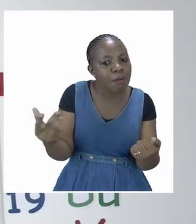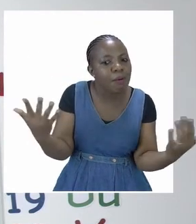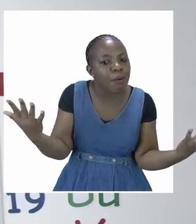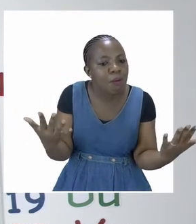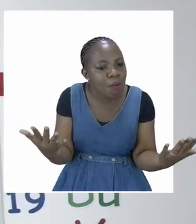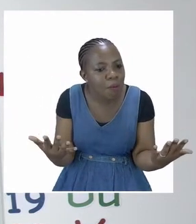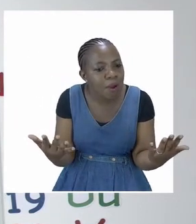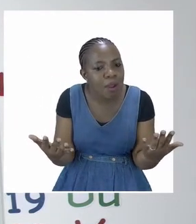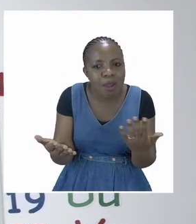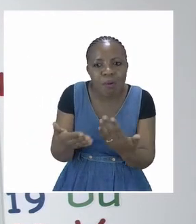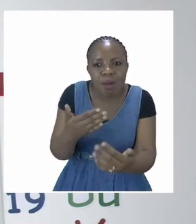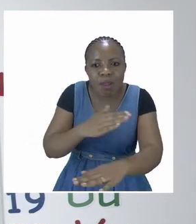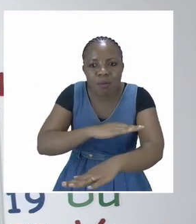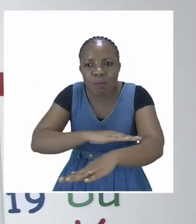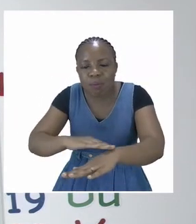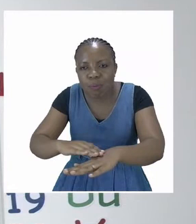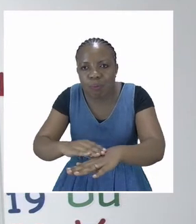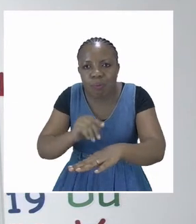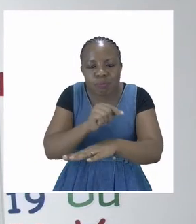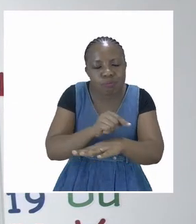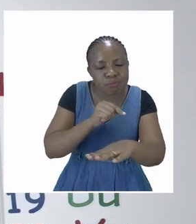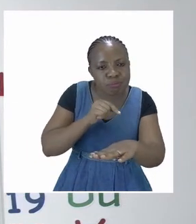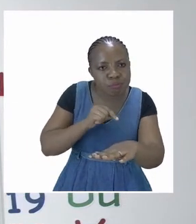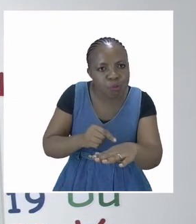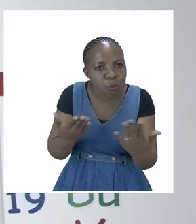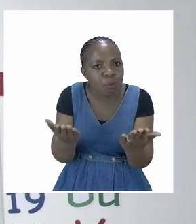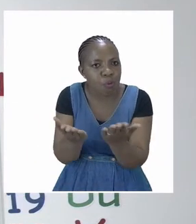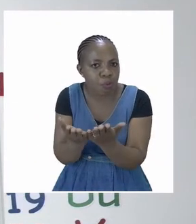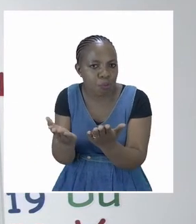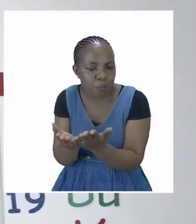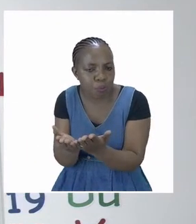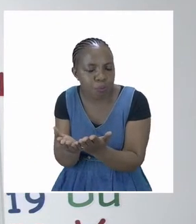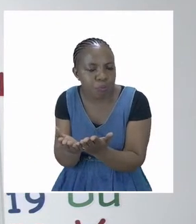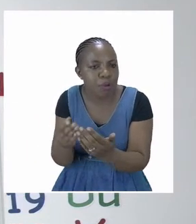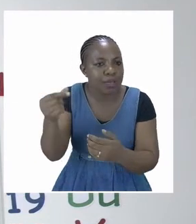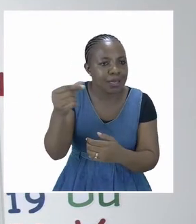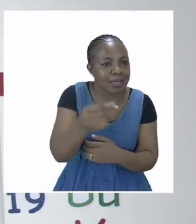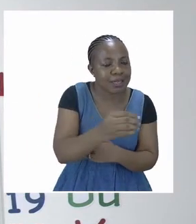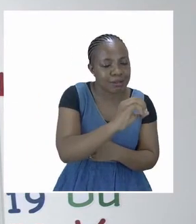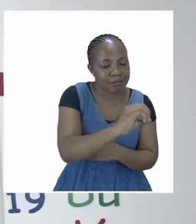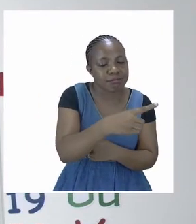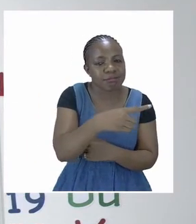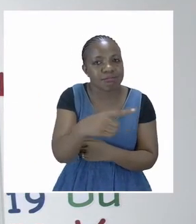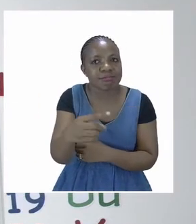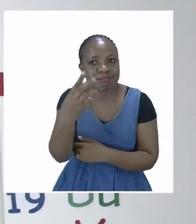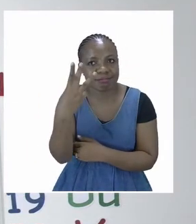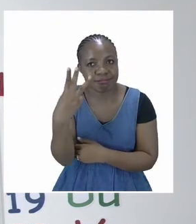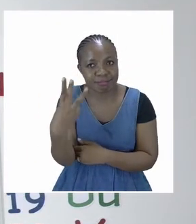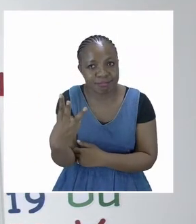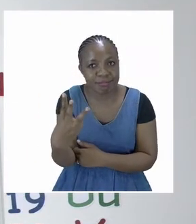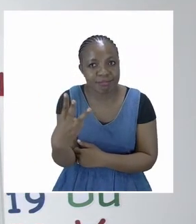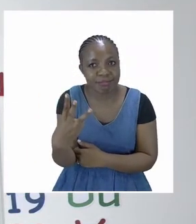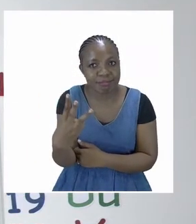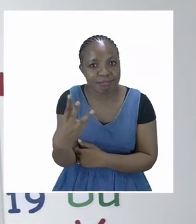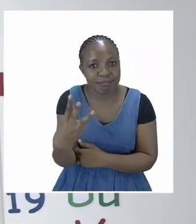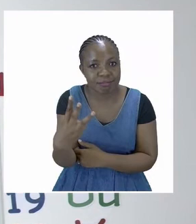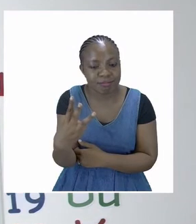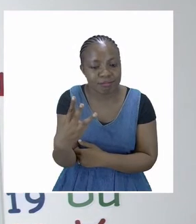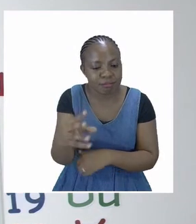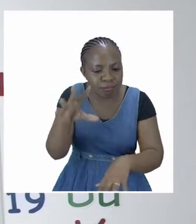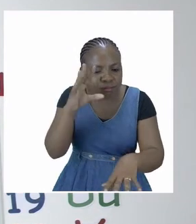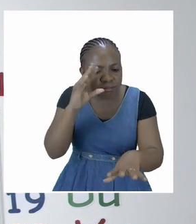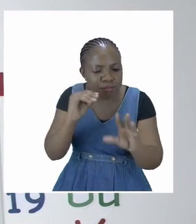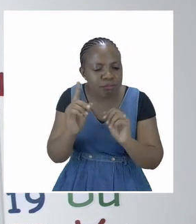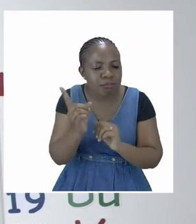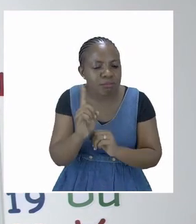to Thursday for pre-primary up until grade 3. The lessons are for listening